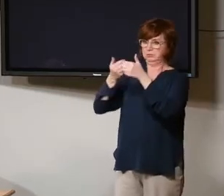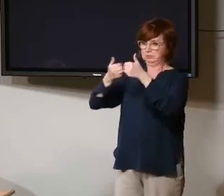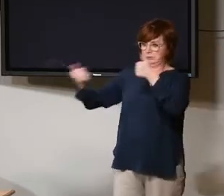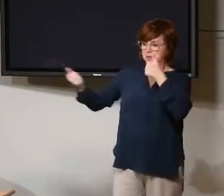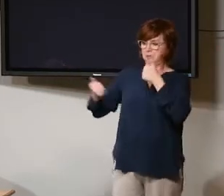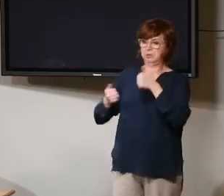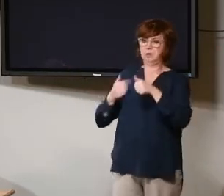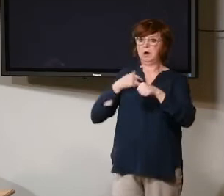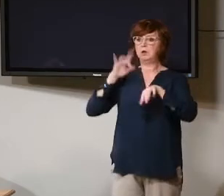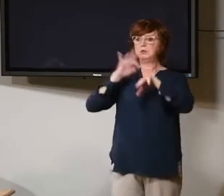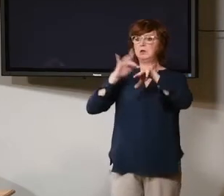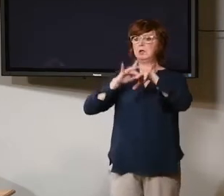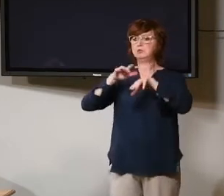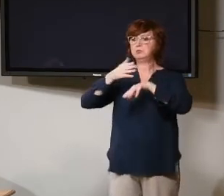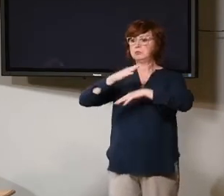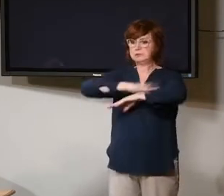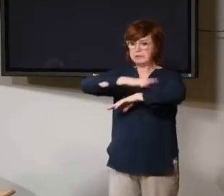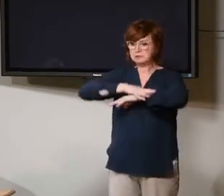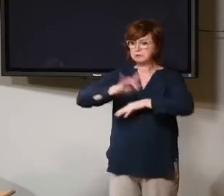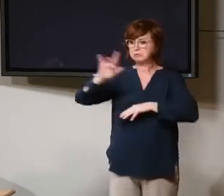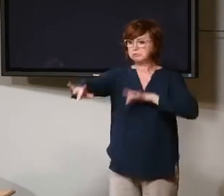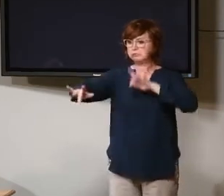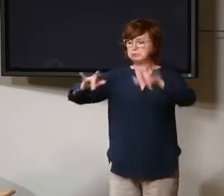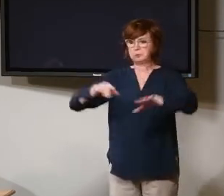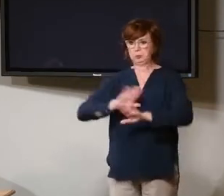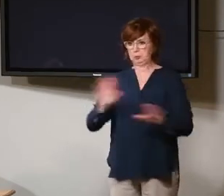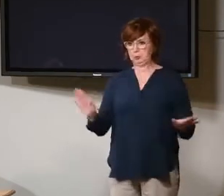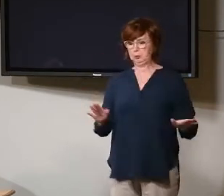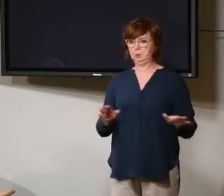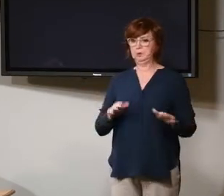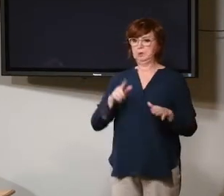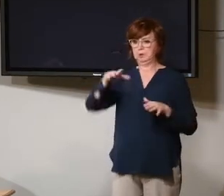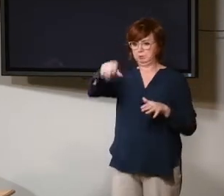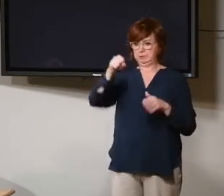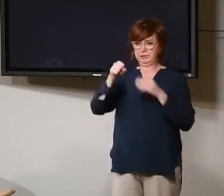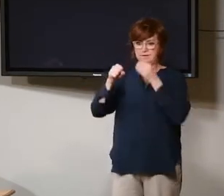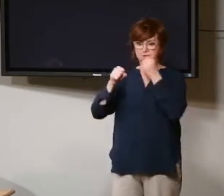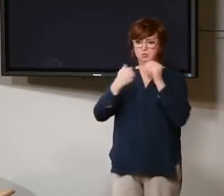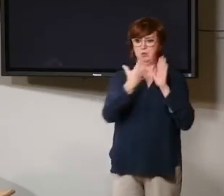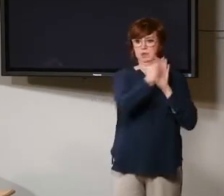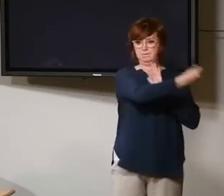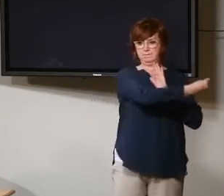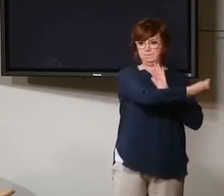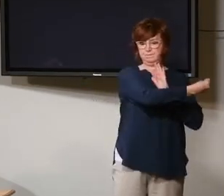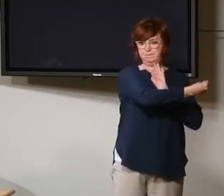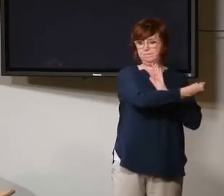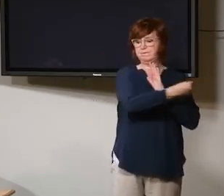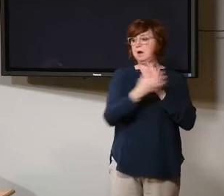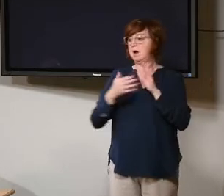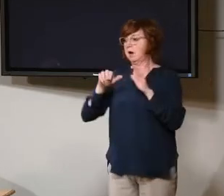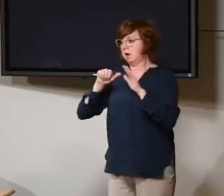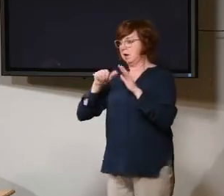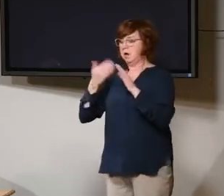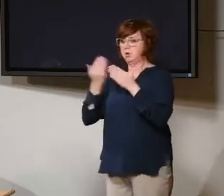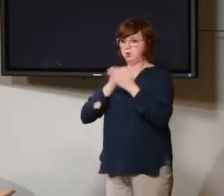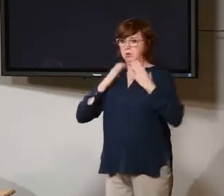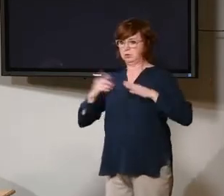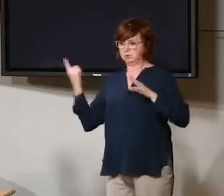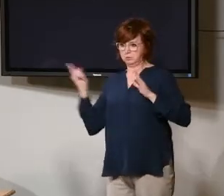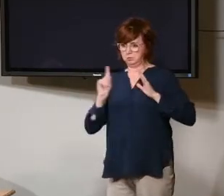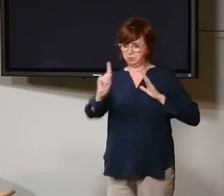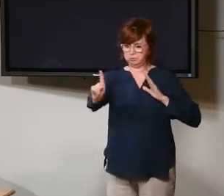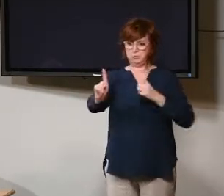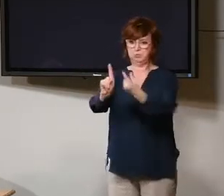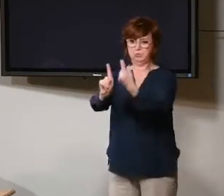things in that establishment. And businesses are adapting to really try to meet a very high standard from their side to make sure